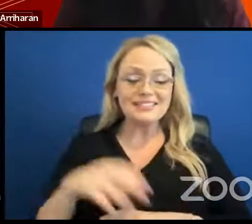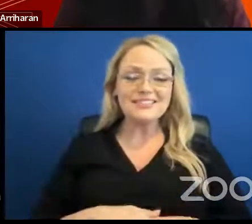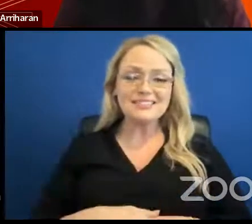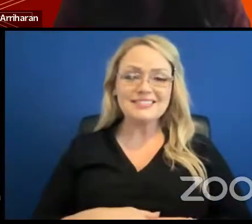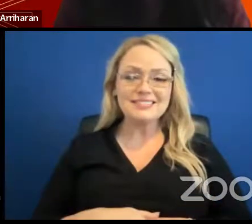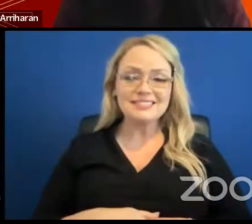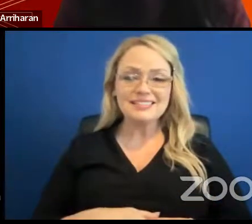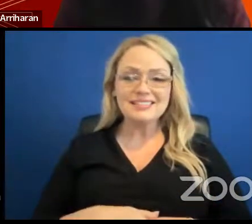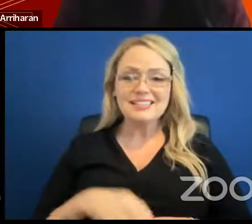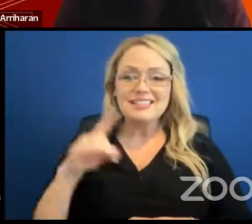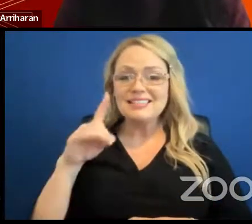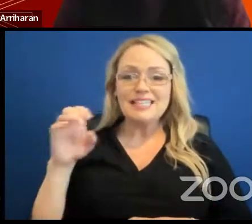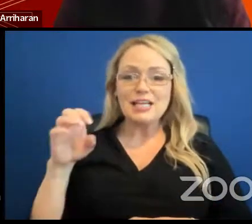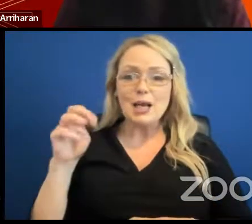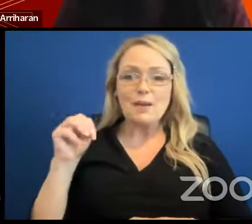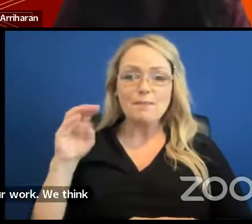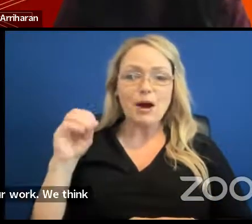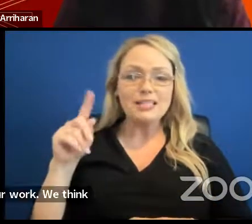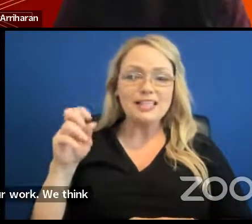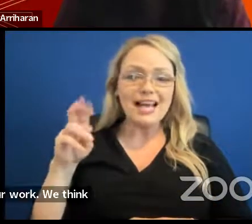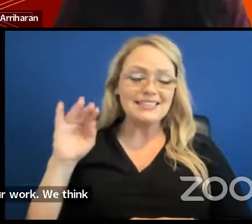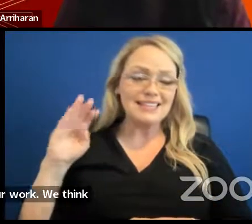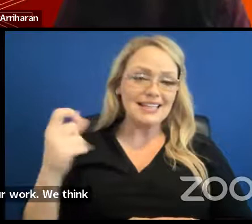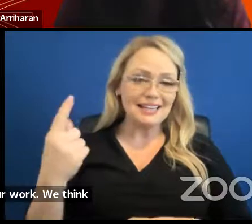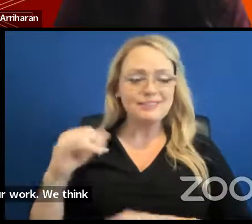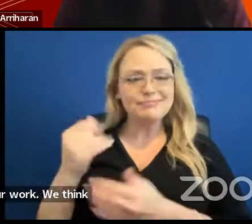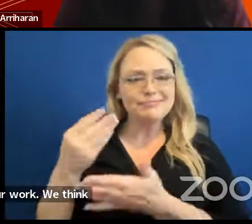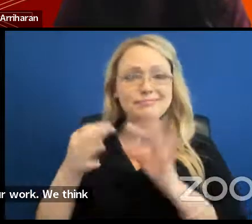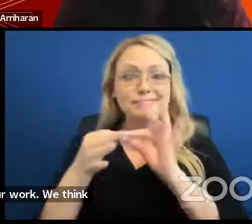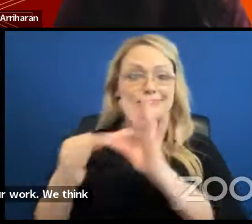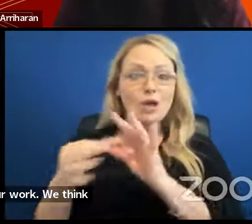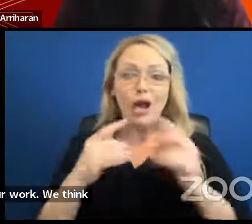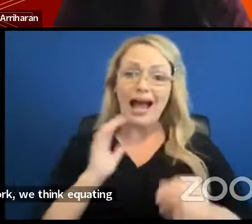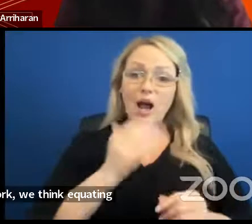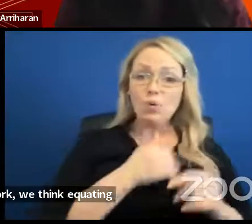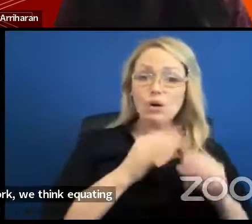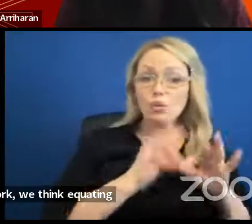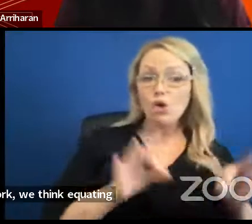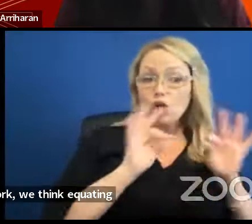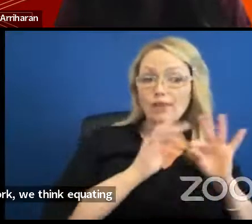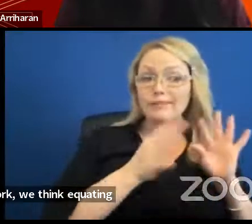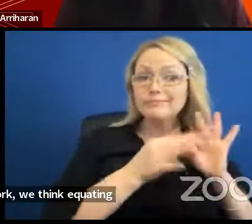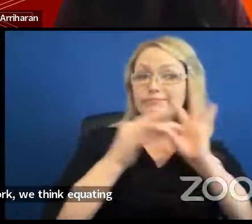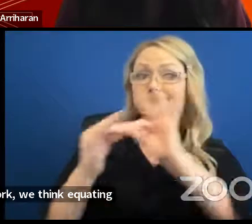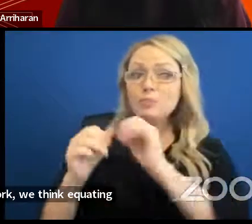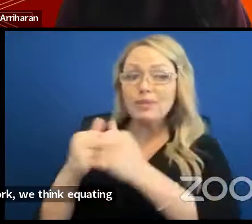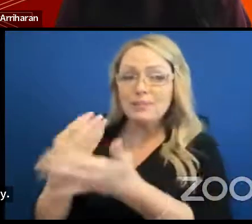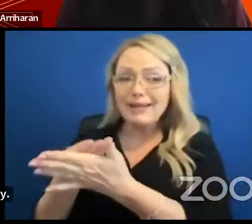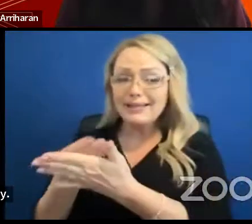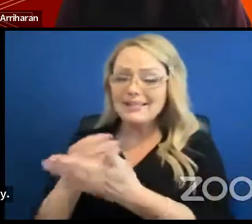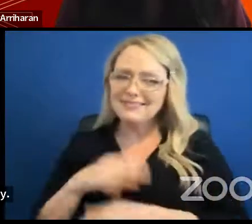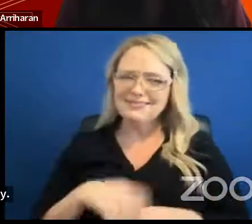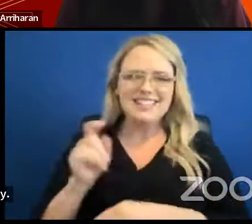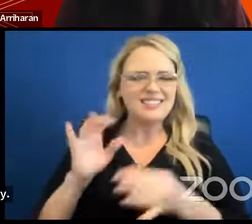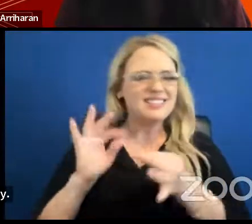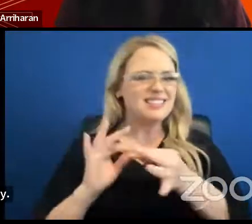demonetizing our worth, rethink equating worth with money. I like that. Everyone is worthy of